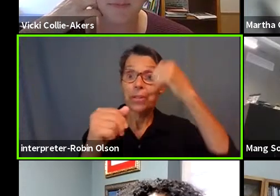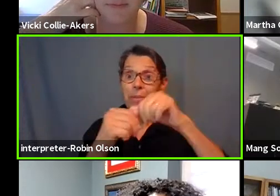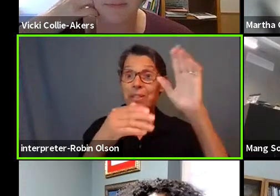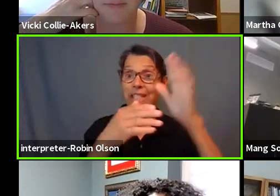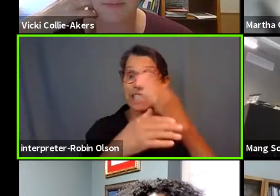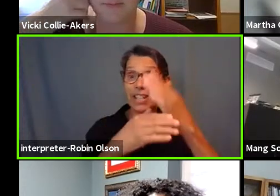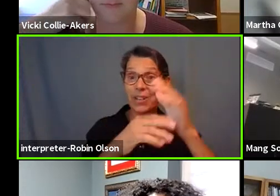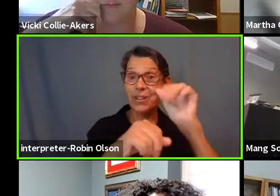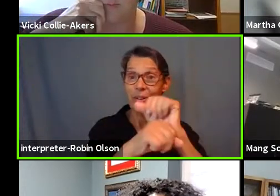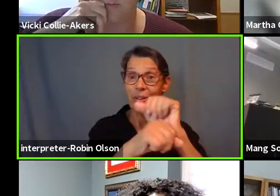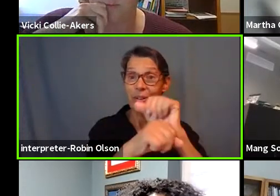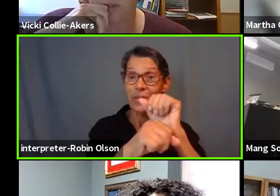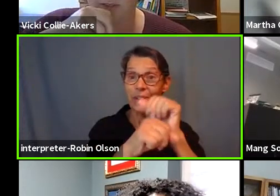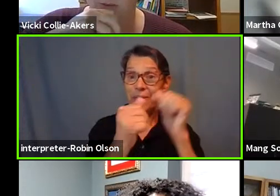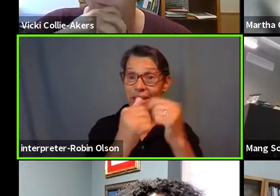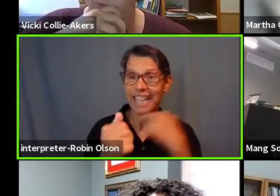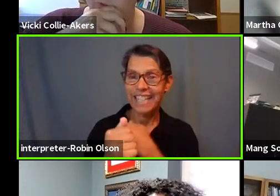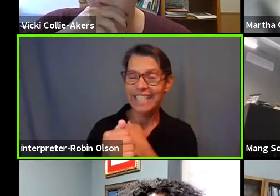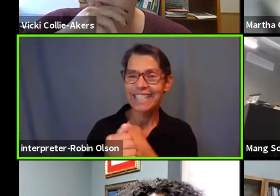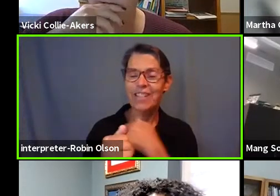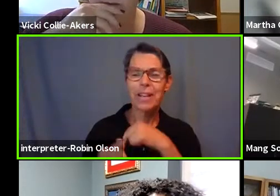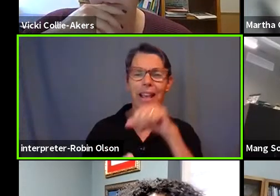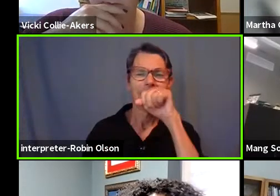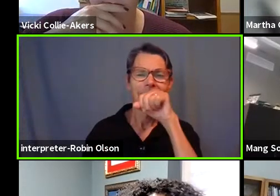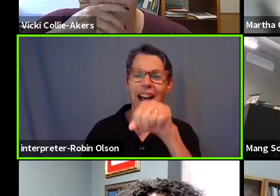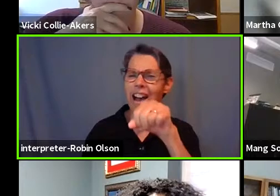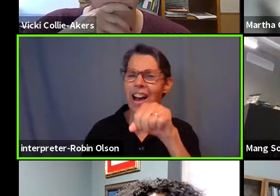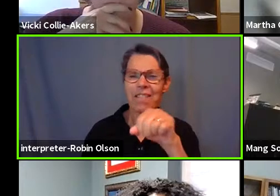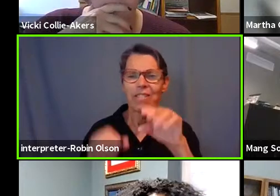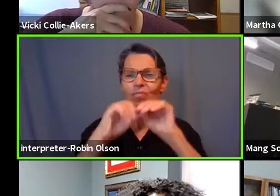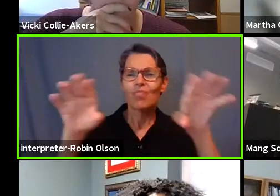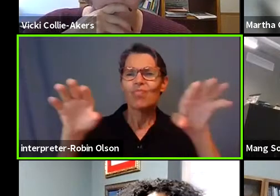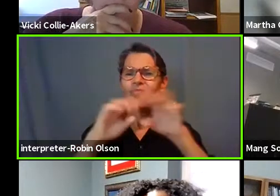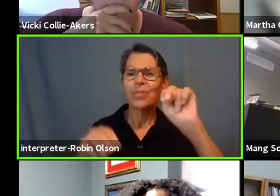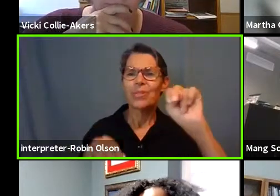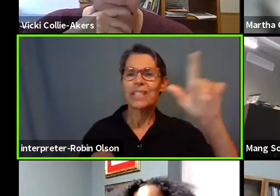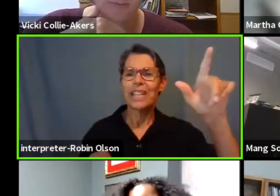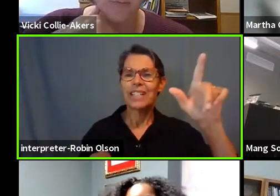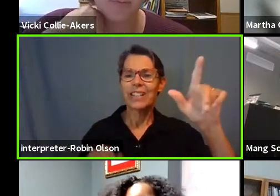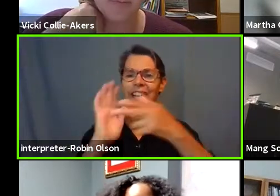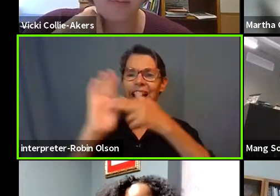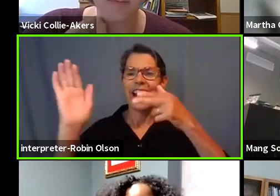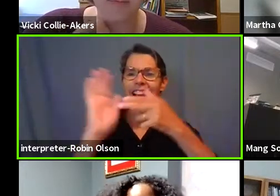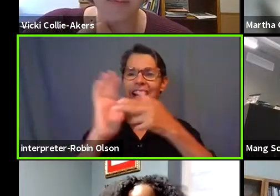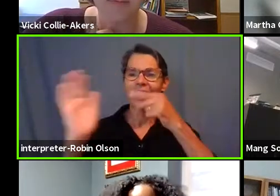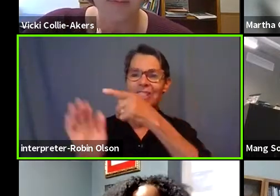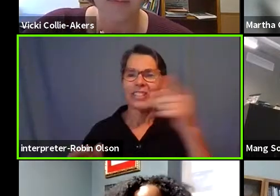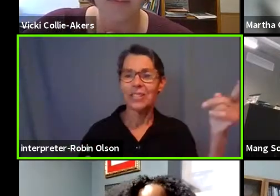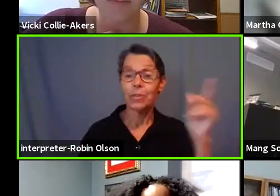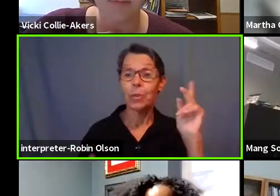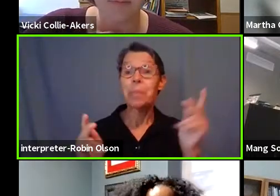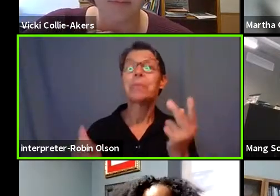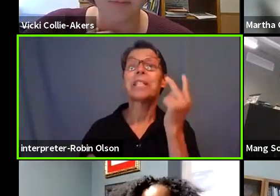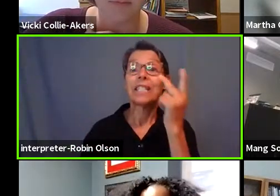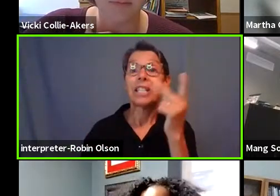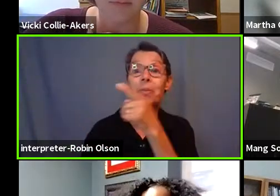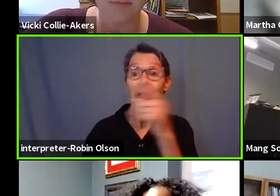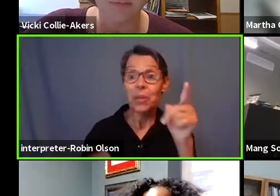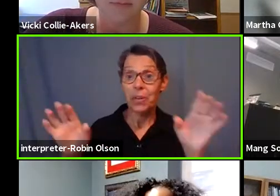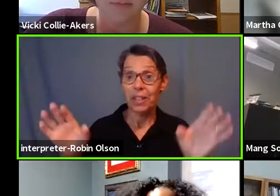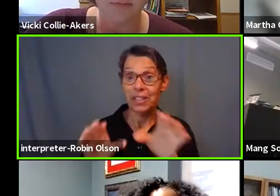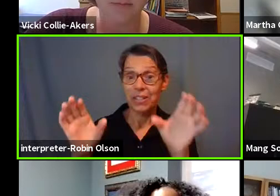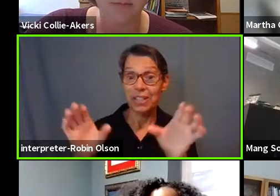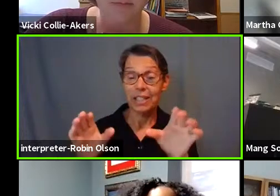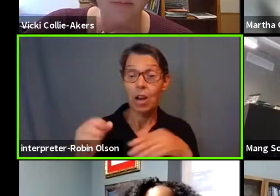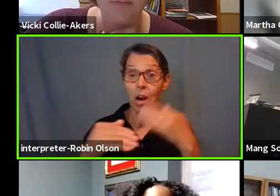your work with us, because we love sending it out in the newsletter and highlighting it so other people can see what you're doing. Our next meeting